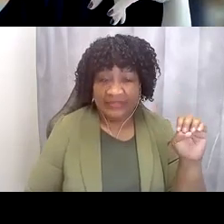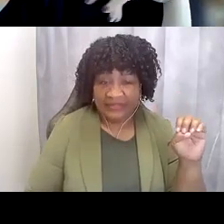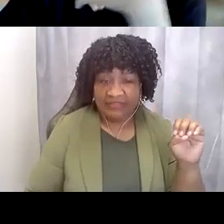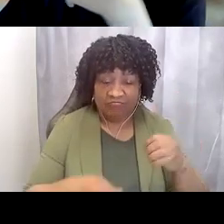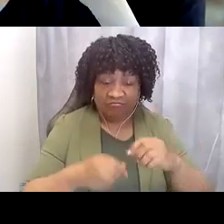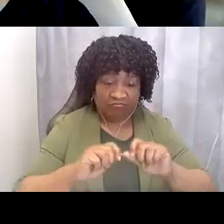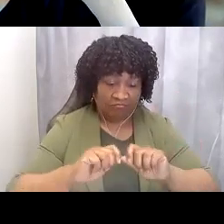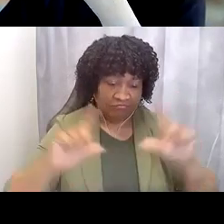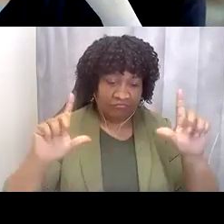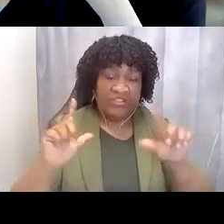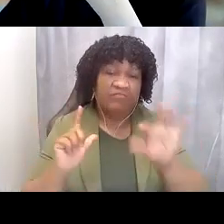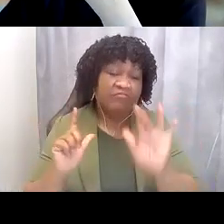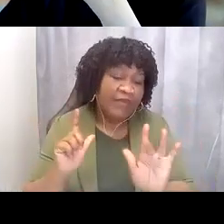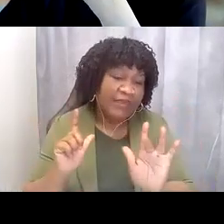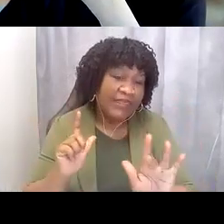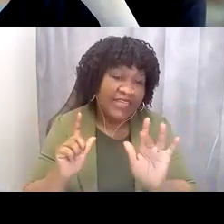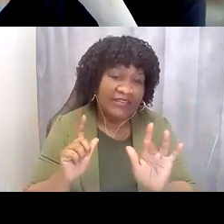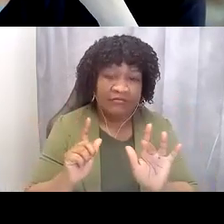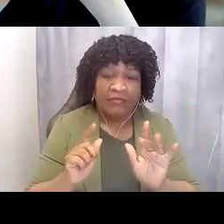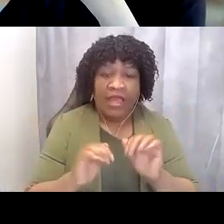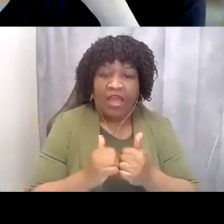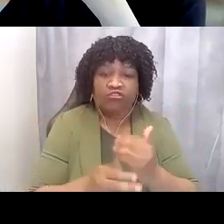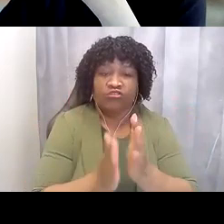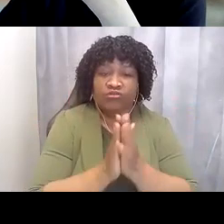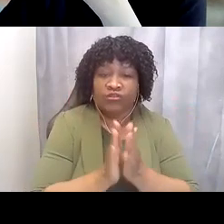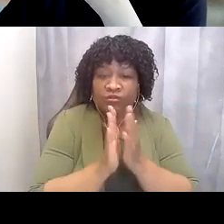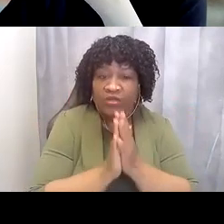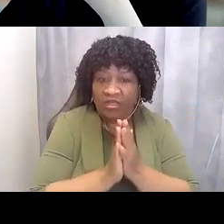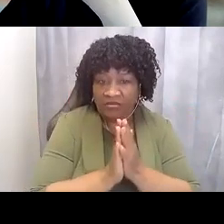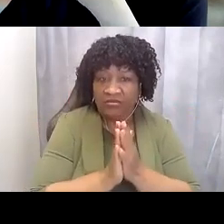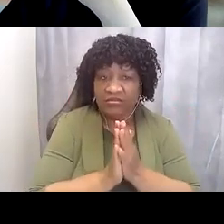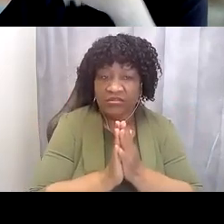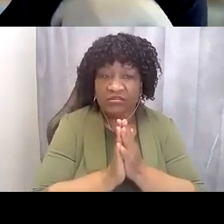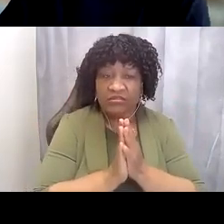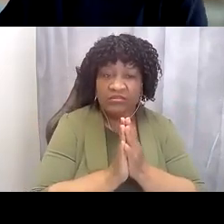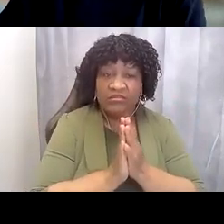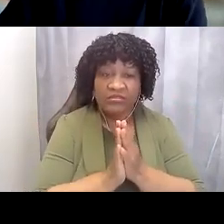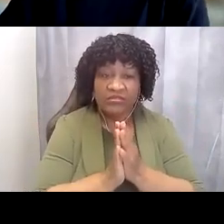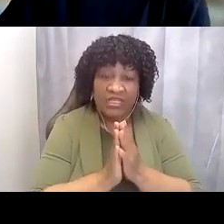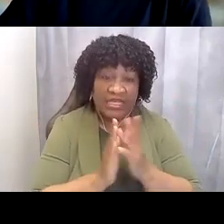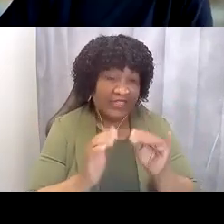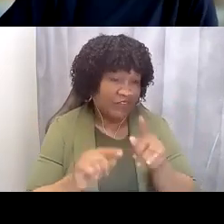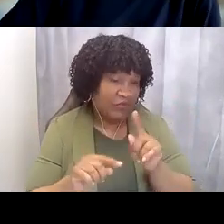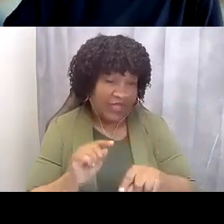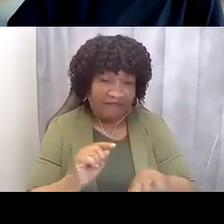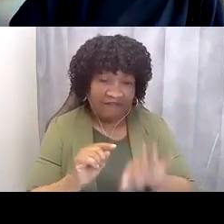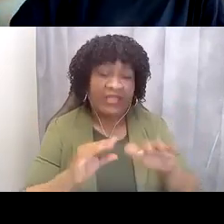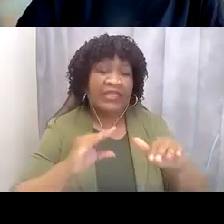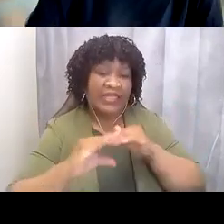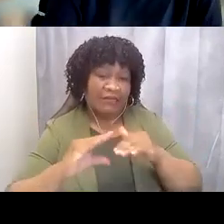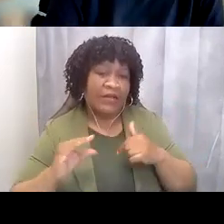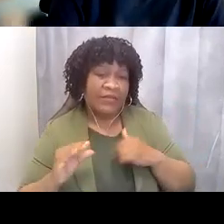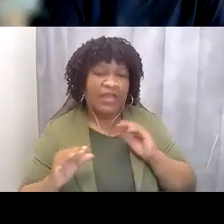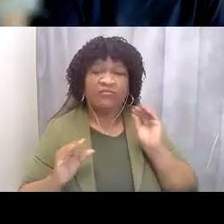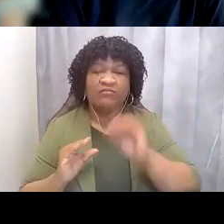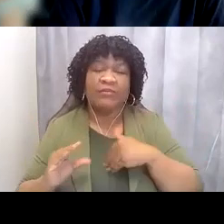you can find a link to where to request. And if you can't find it, you can email me. I'll put my email in